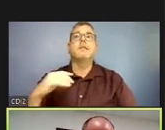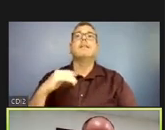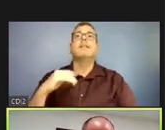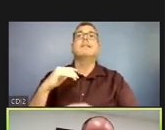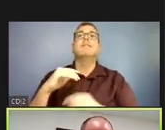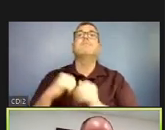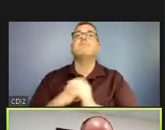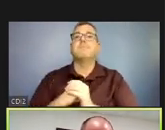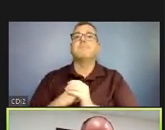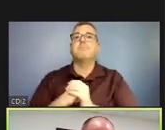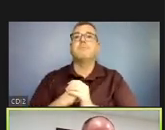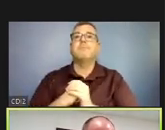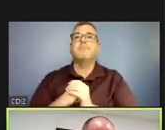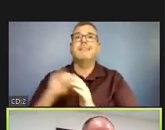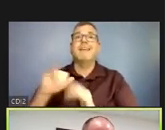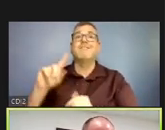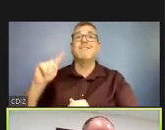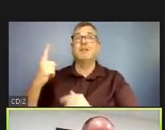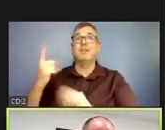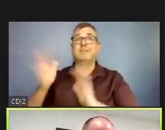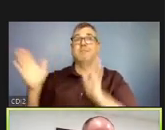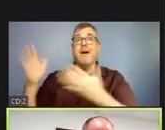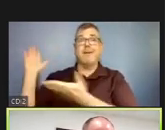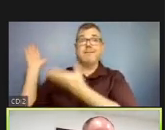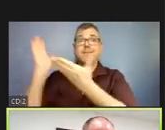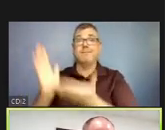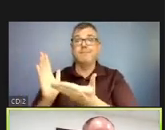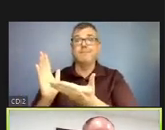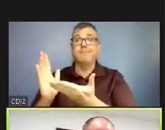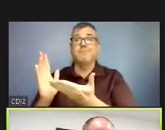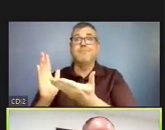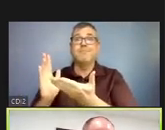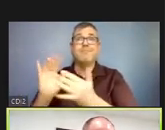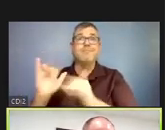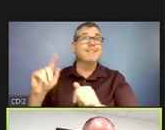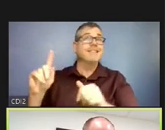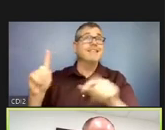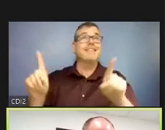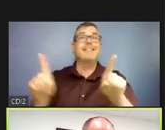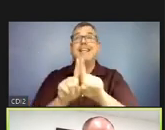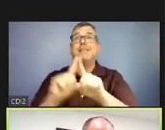that same day,